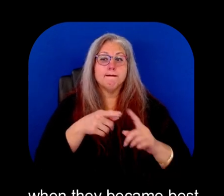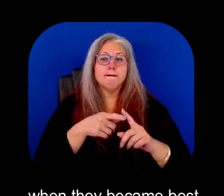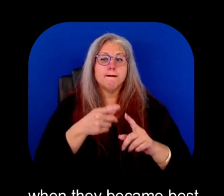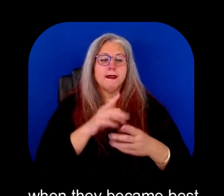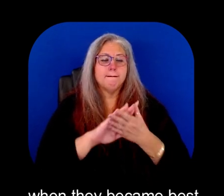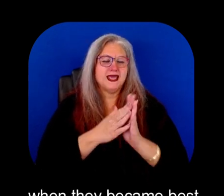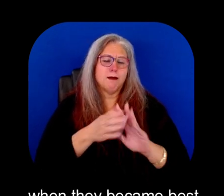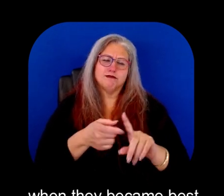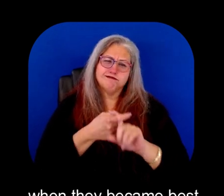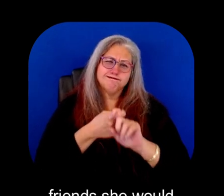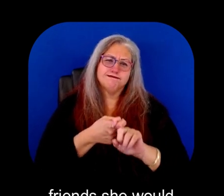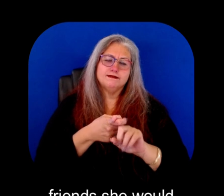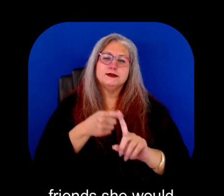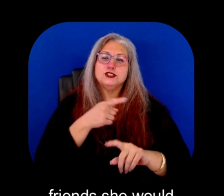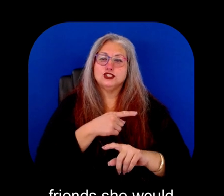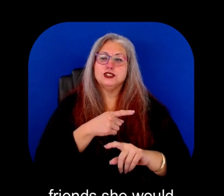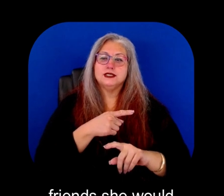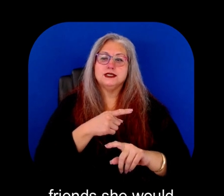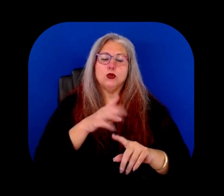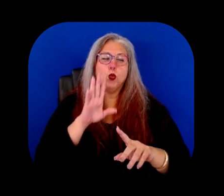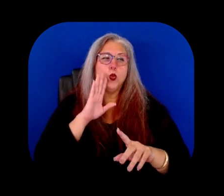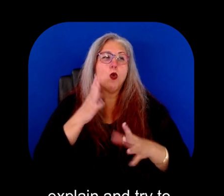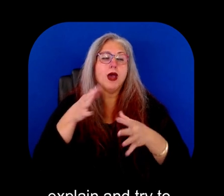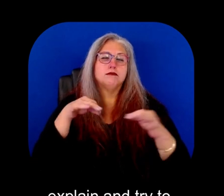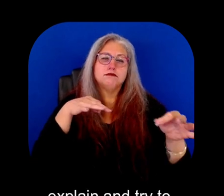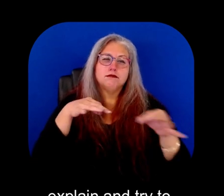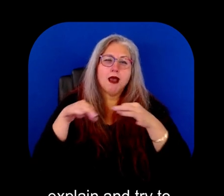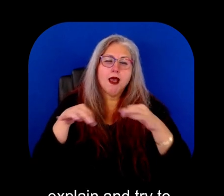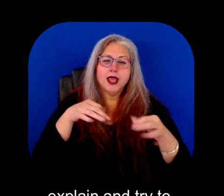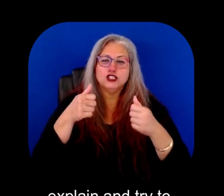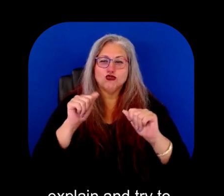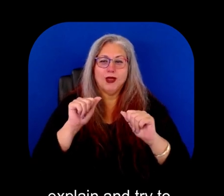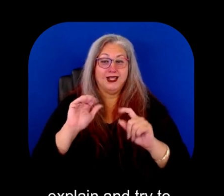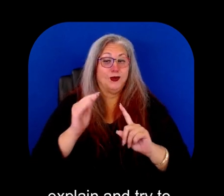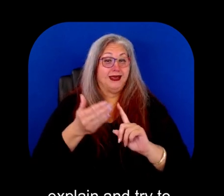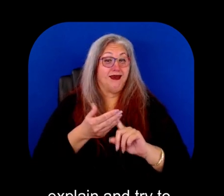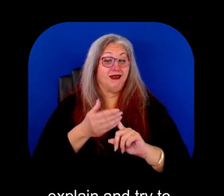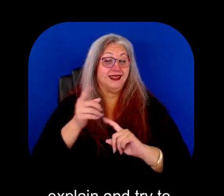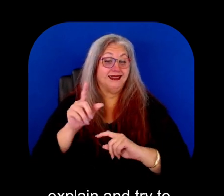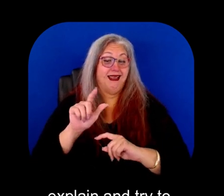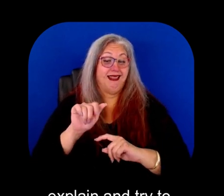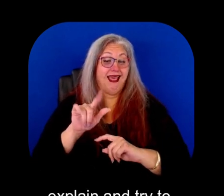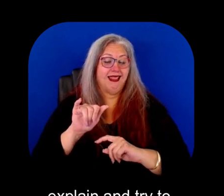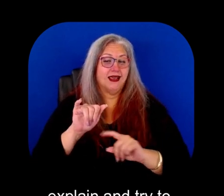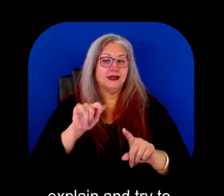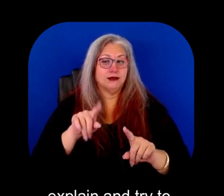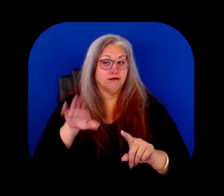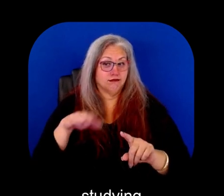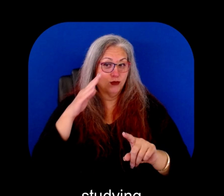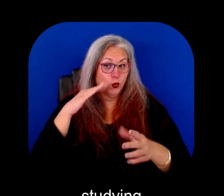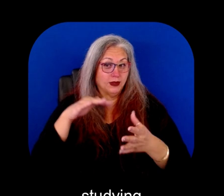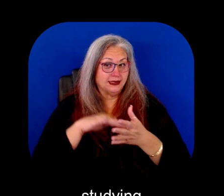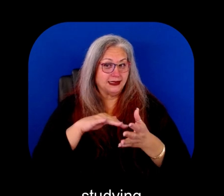when they became best friends, she would explain and try to convince Leila that